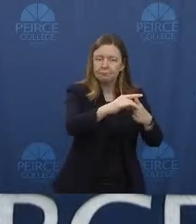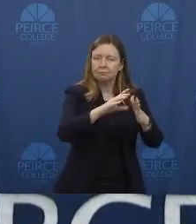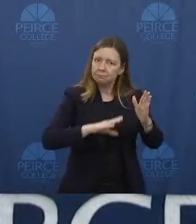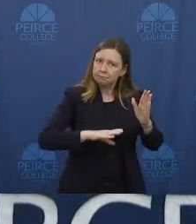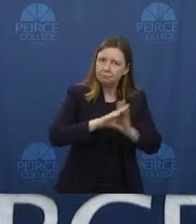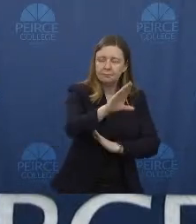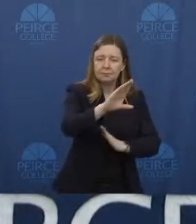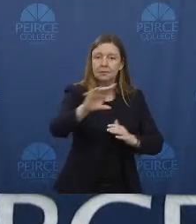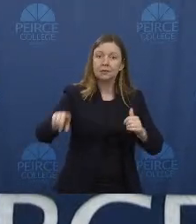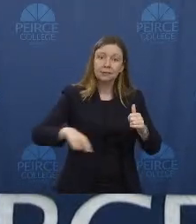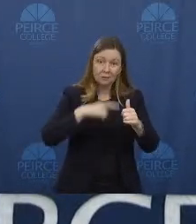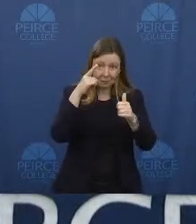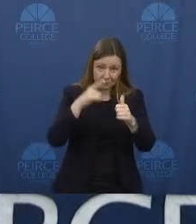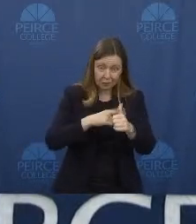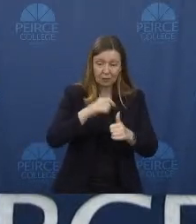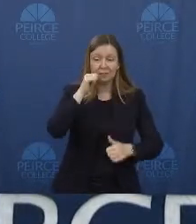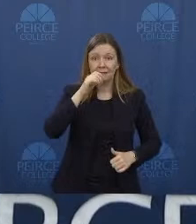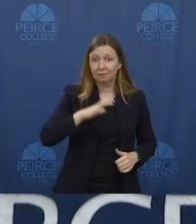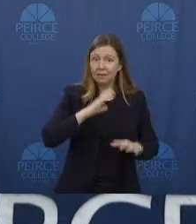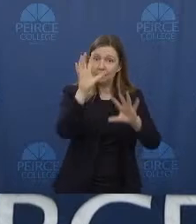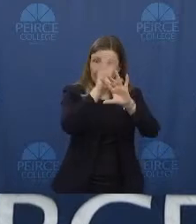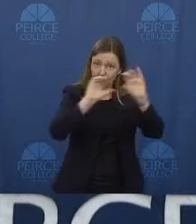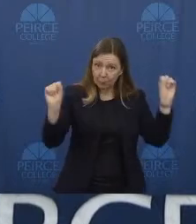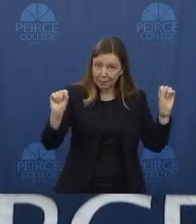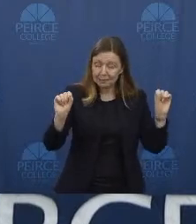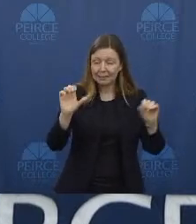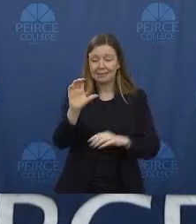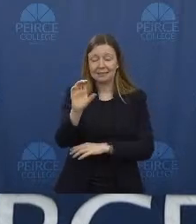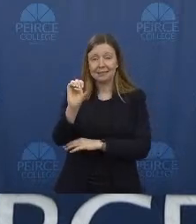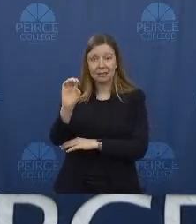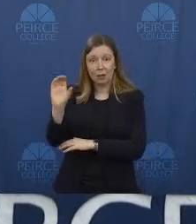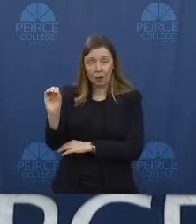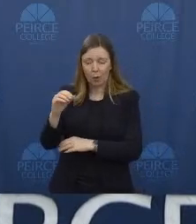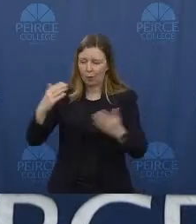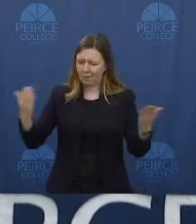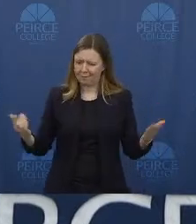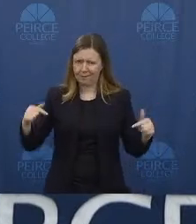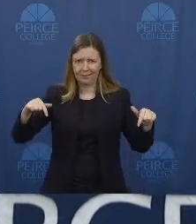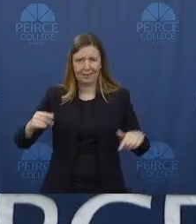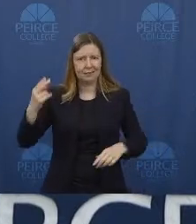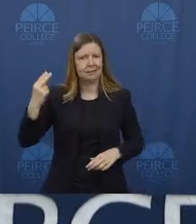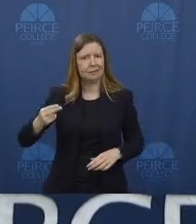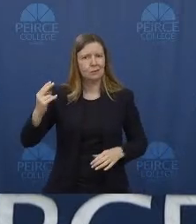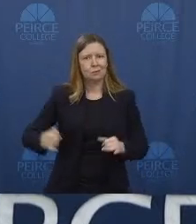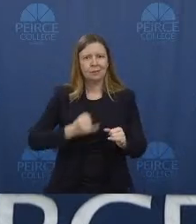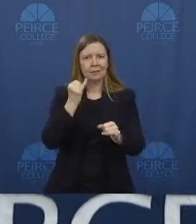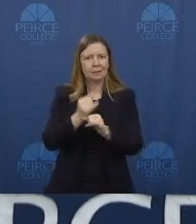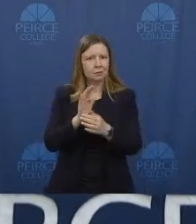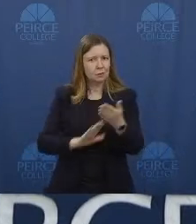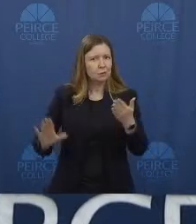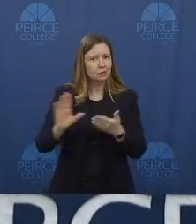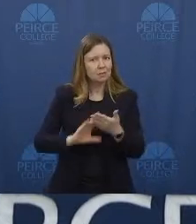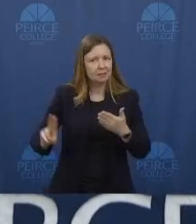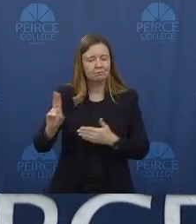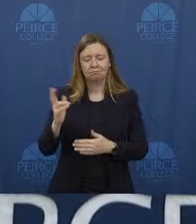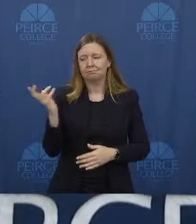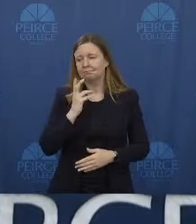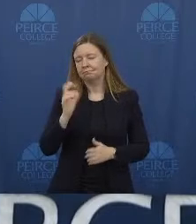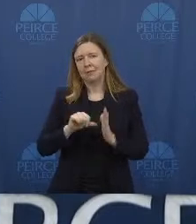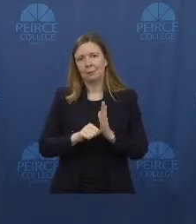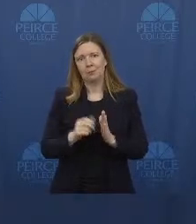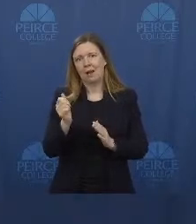being the first female president and CEO of this historic institution. So